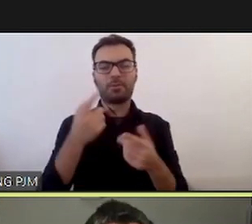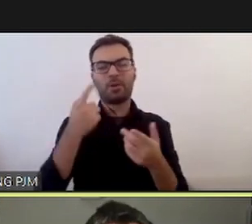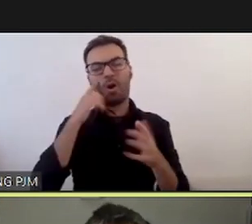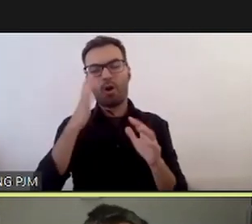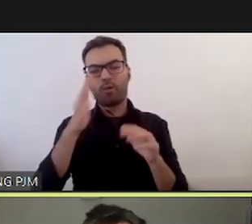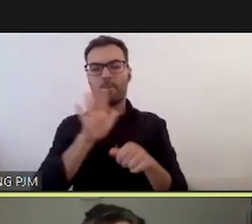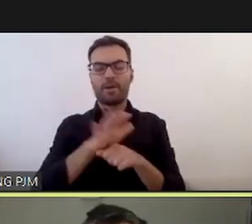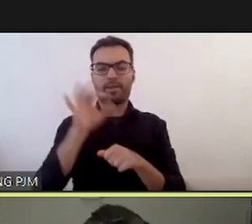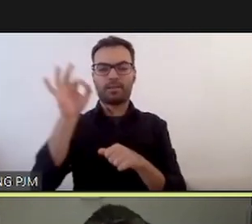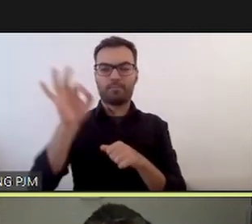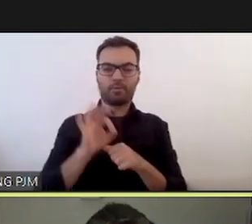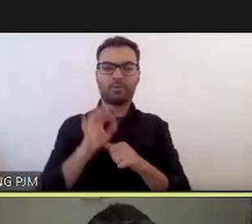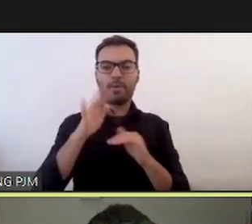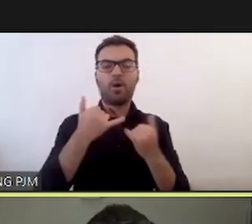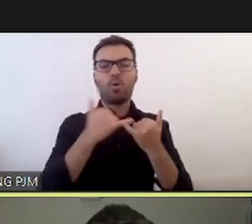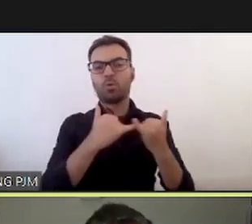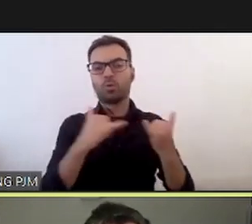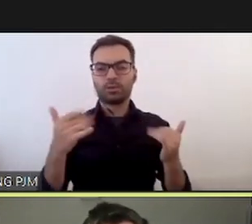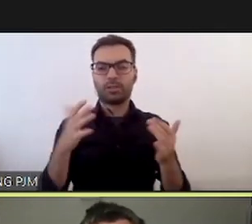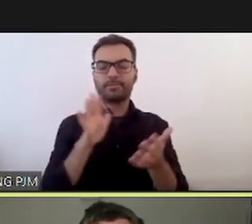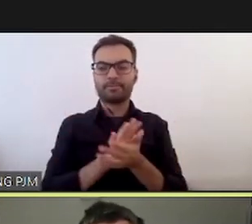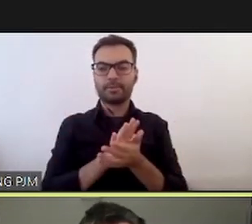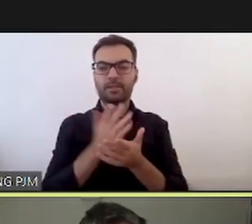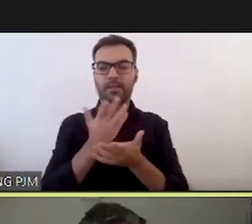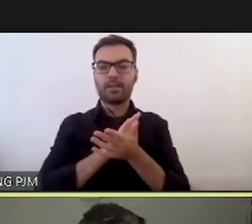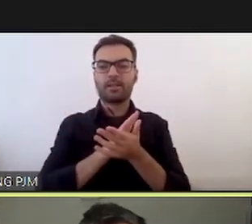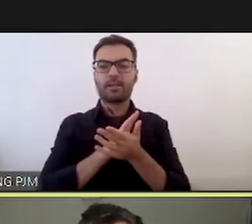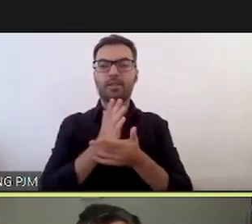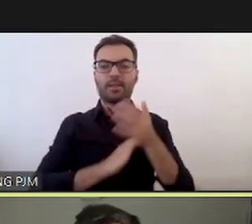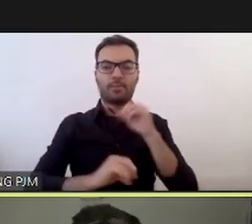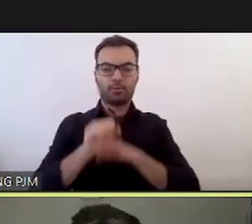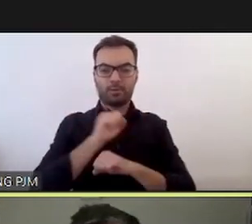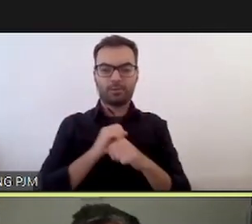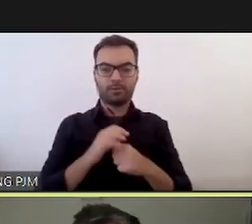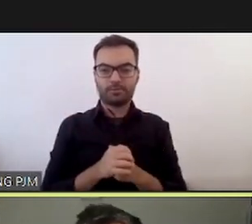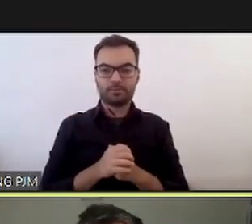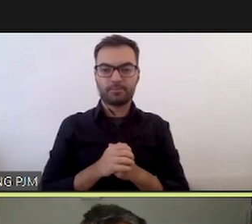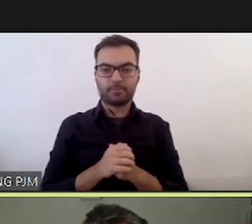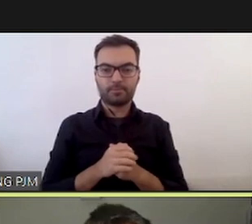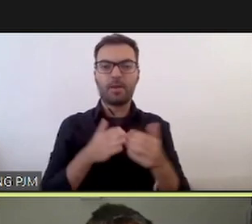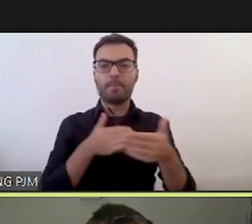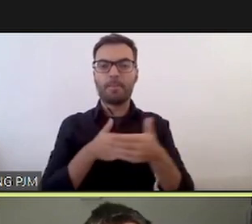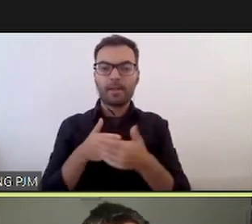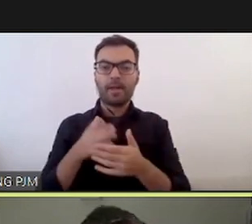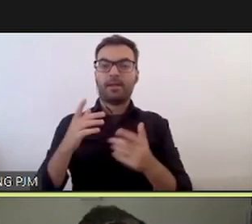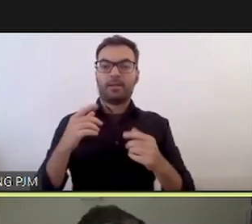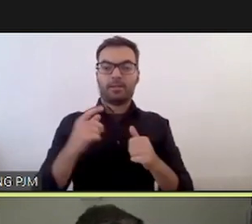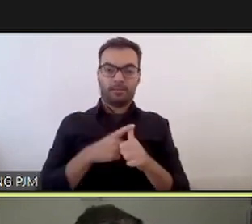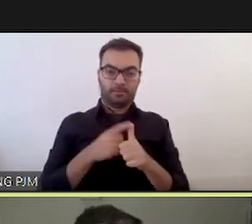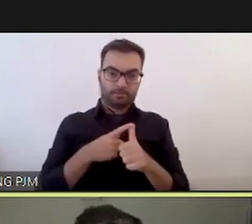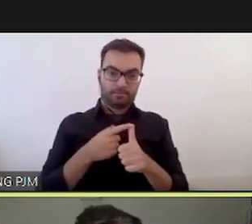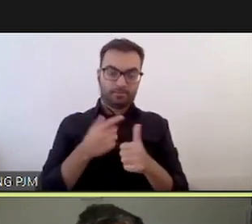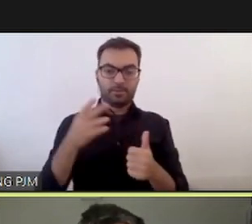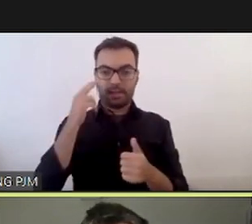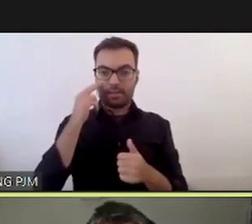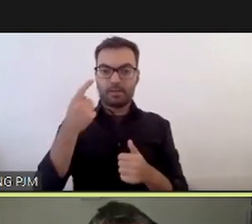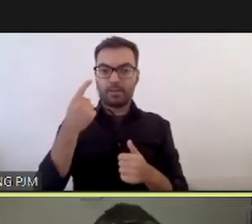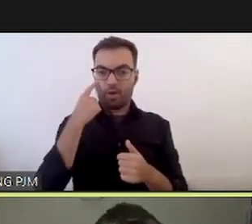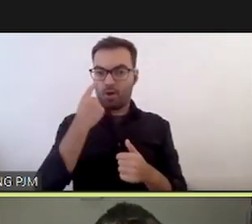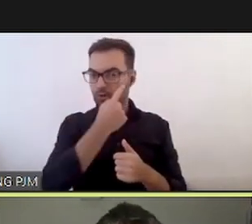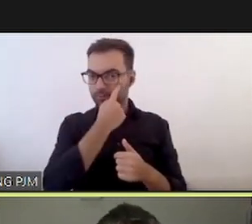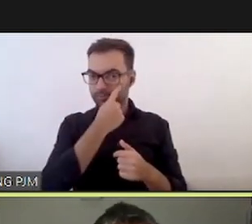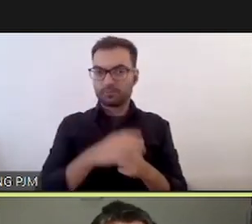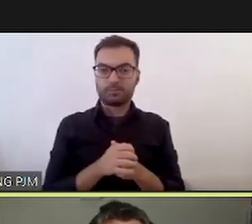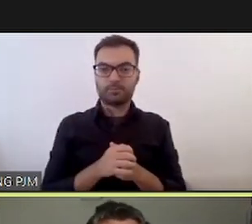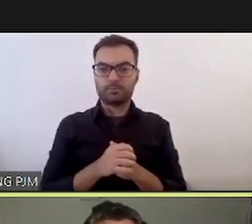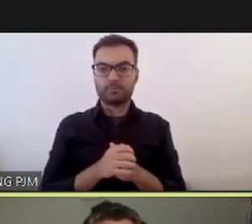population having a different kind of the impairment. First one is the visual impairment. Also,